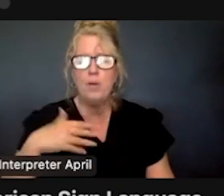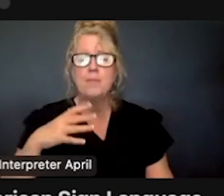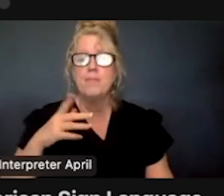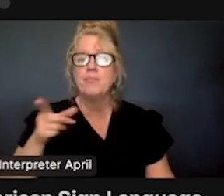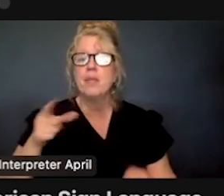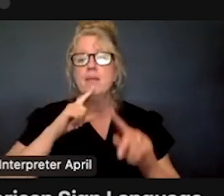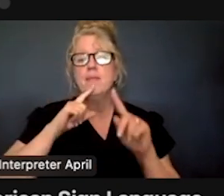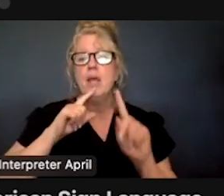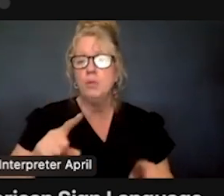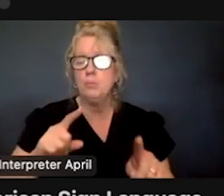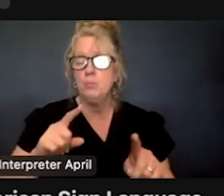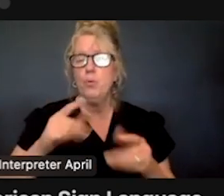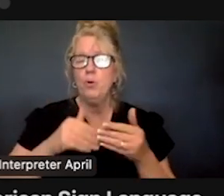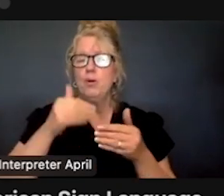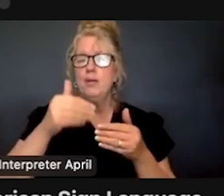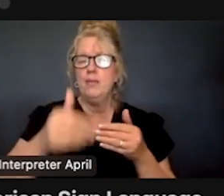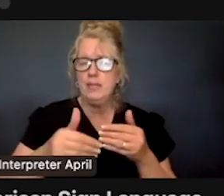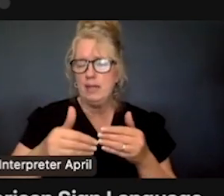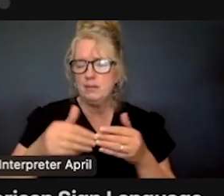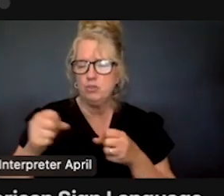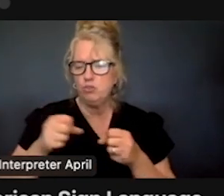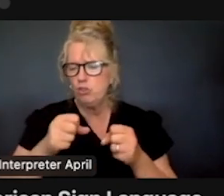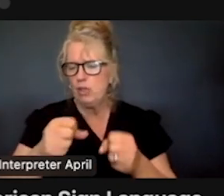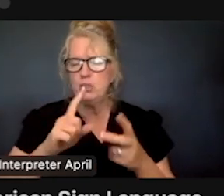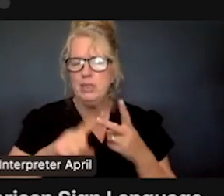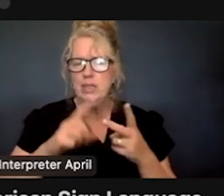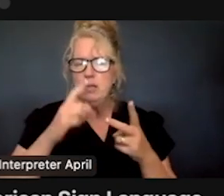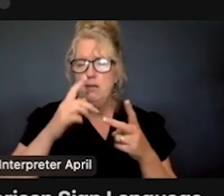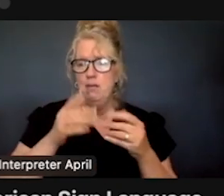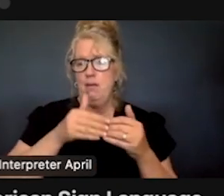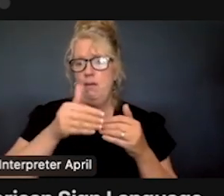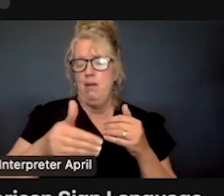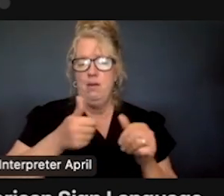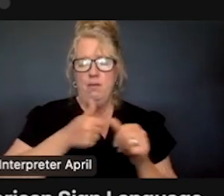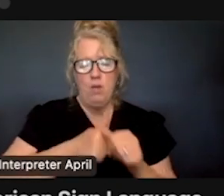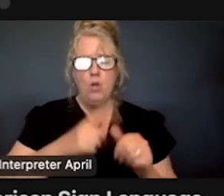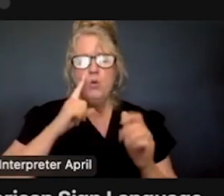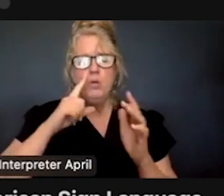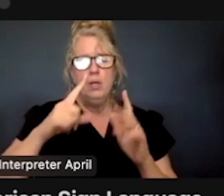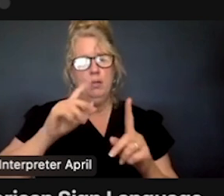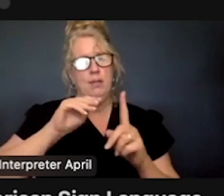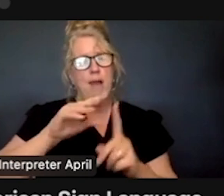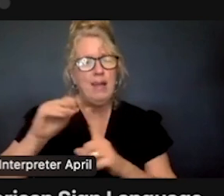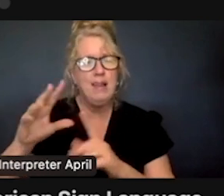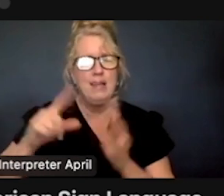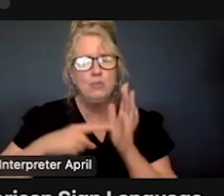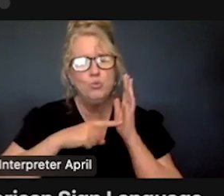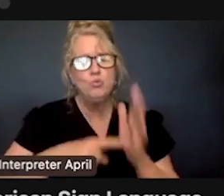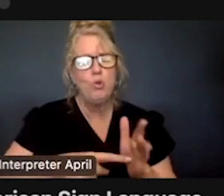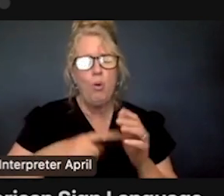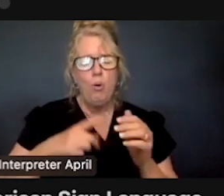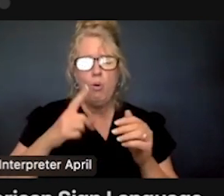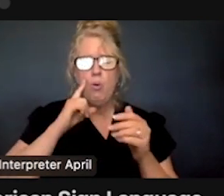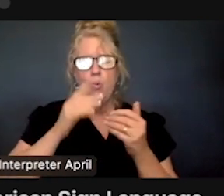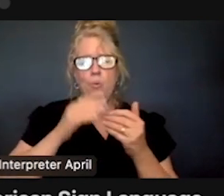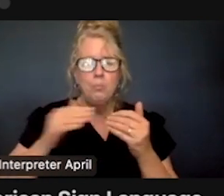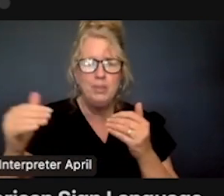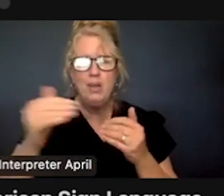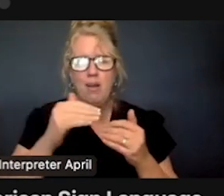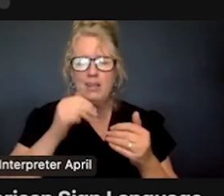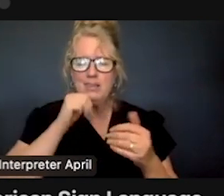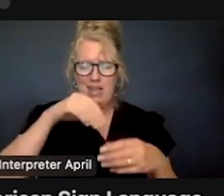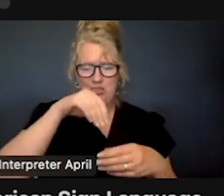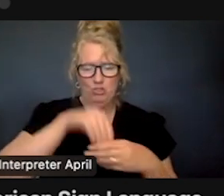the subsequent strategies and directions that have followed really highlighted the efforts to move beyond this inpatient